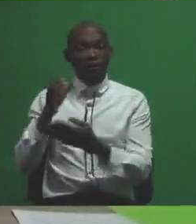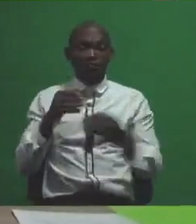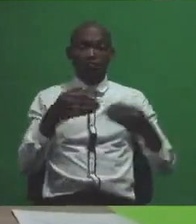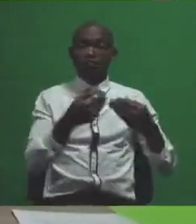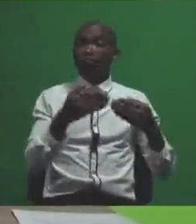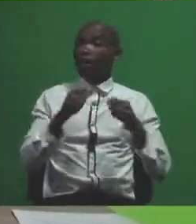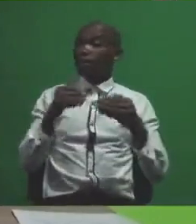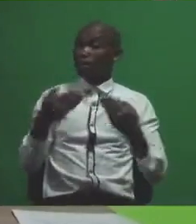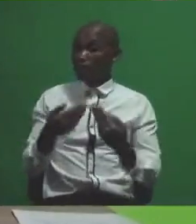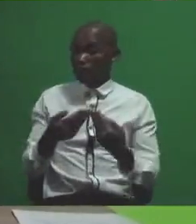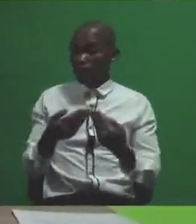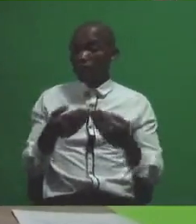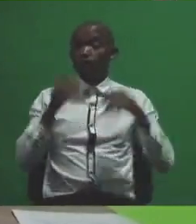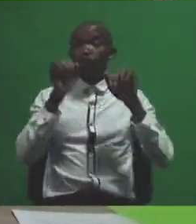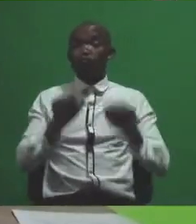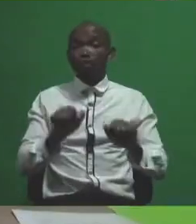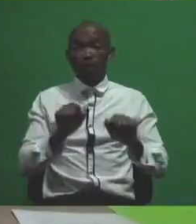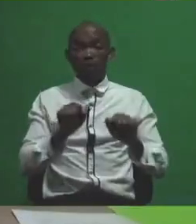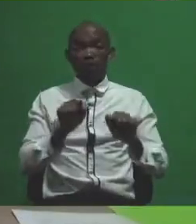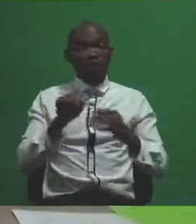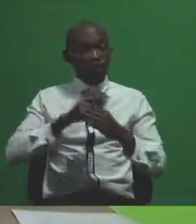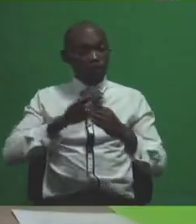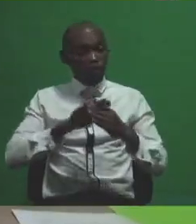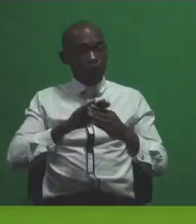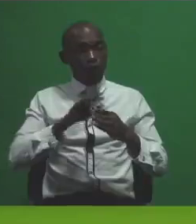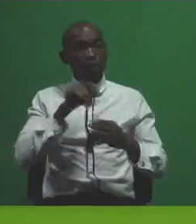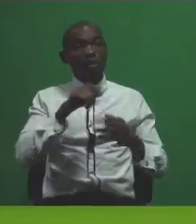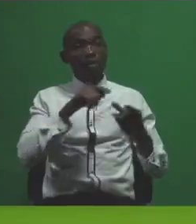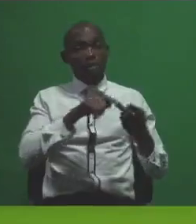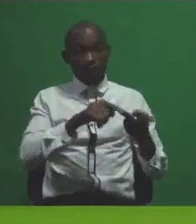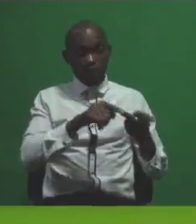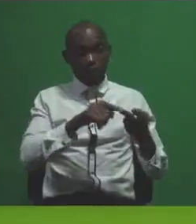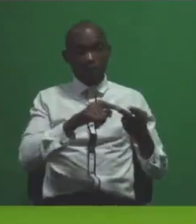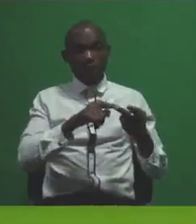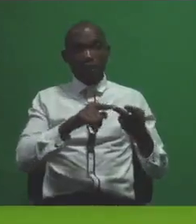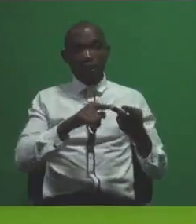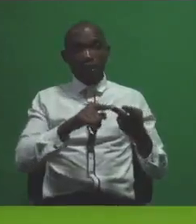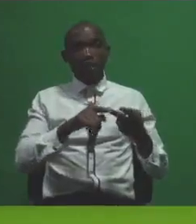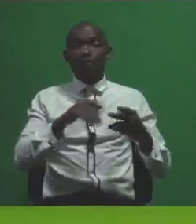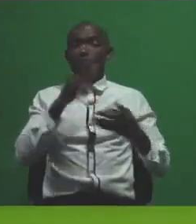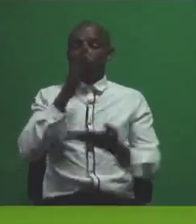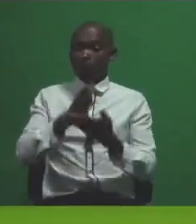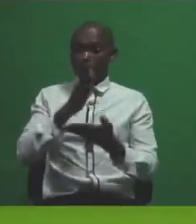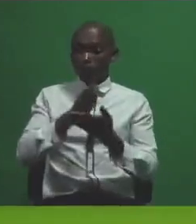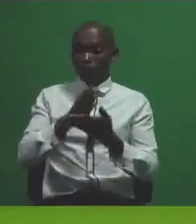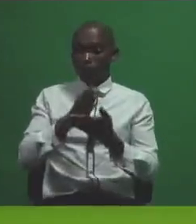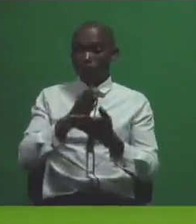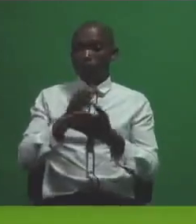plastics. So we make sure that we are going to use them again, so we have to make